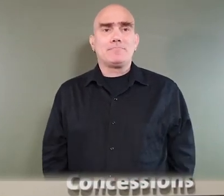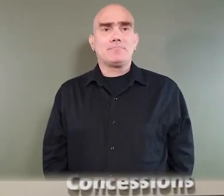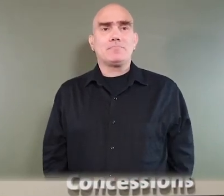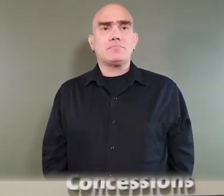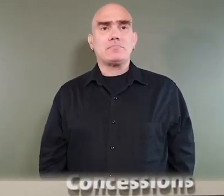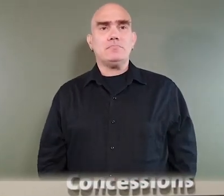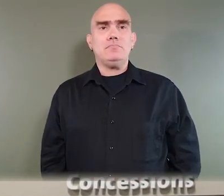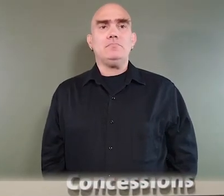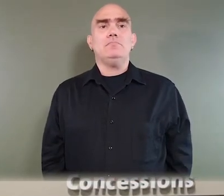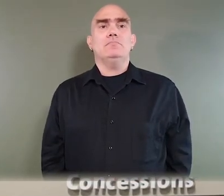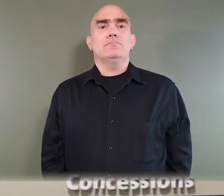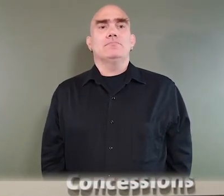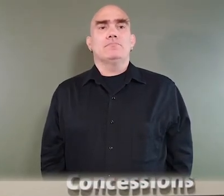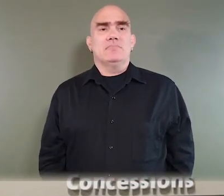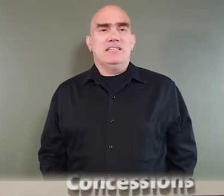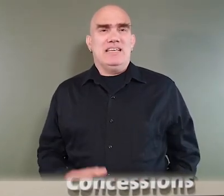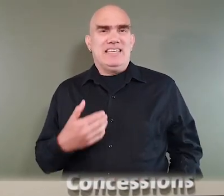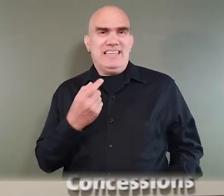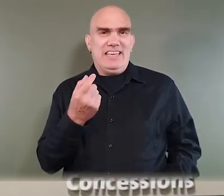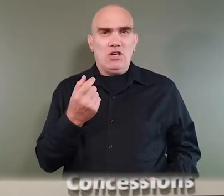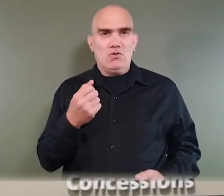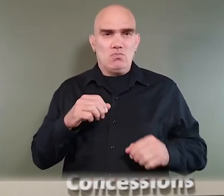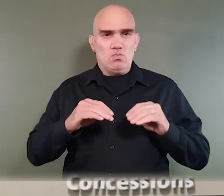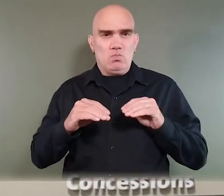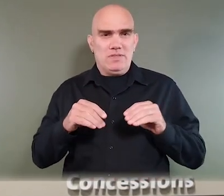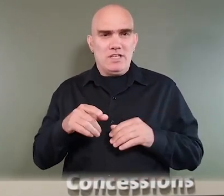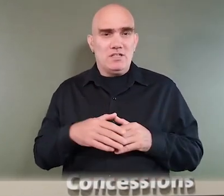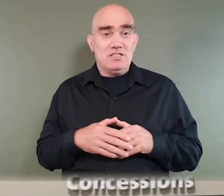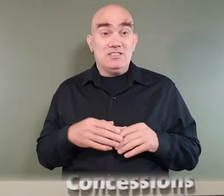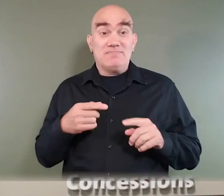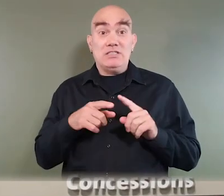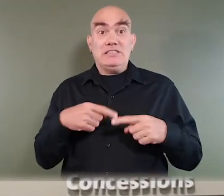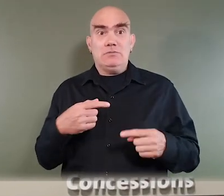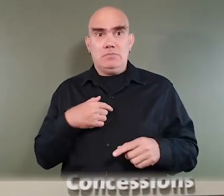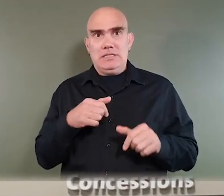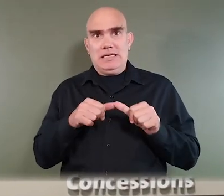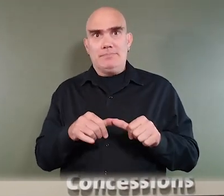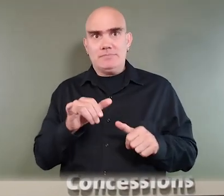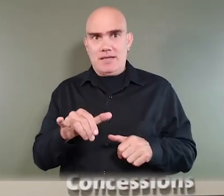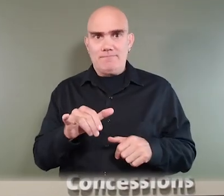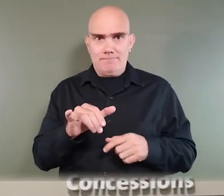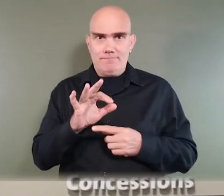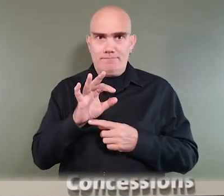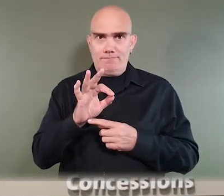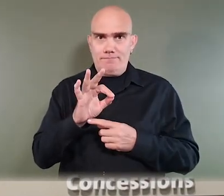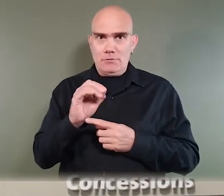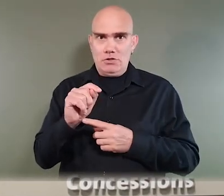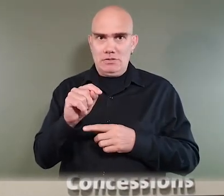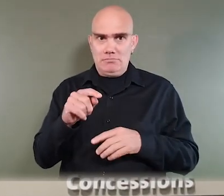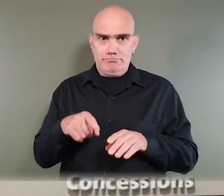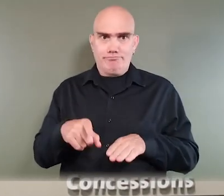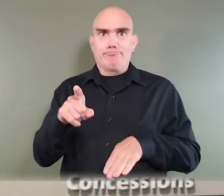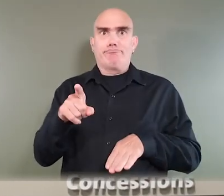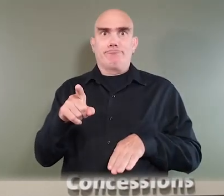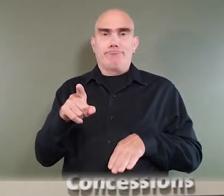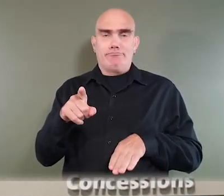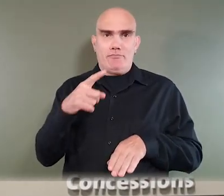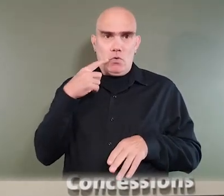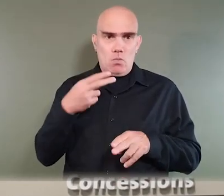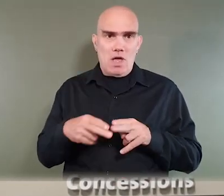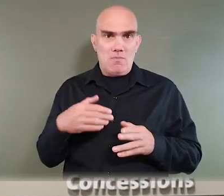Get a little wiggle there, especially since we kept our foot in that lifted position for so long. We might have a cramp. We want to avoid